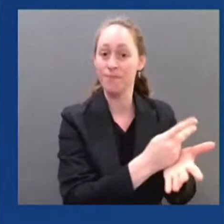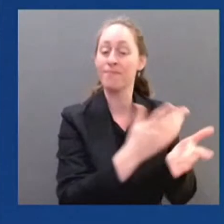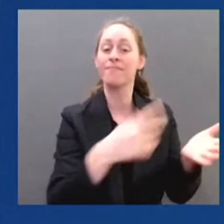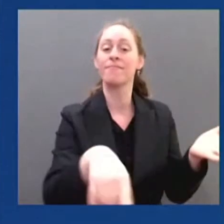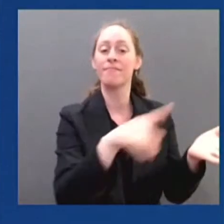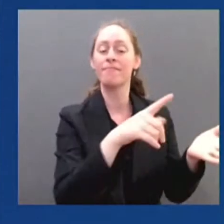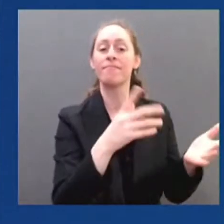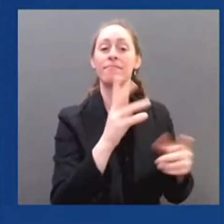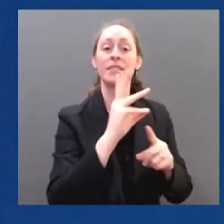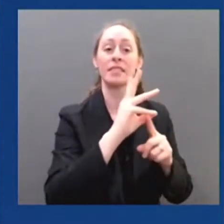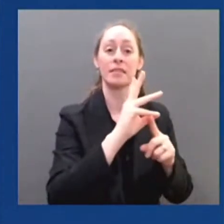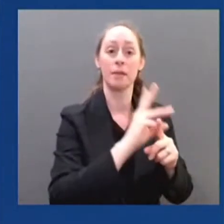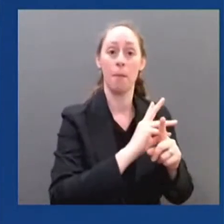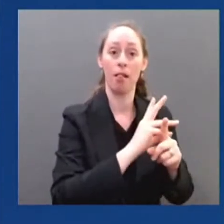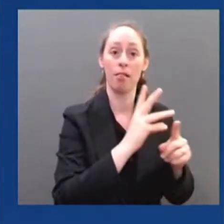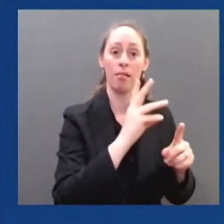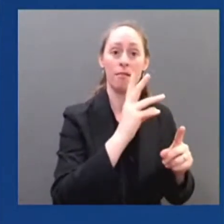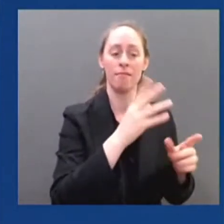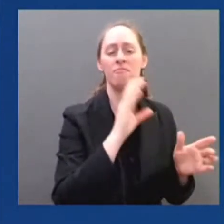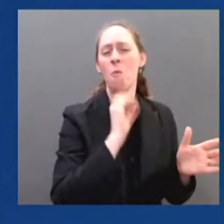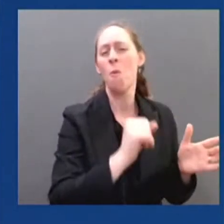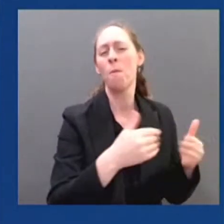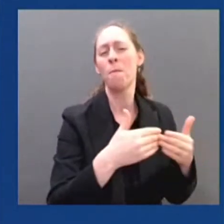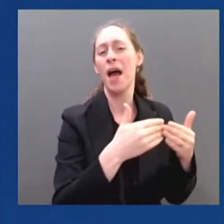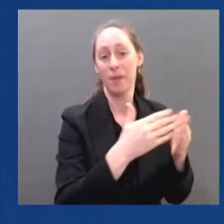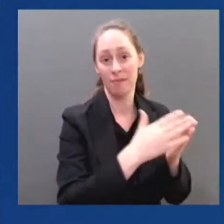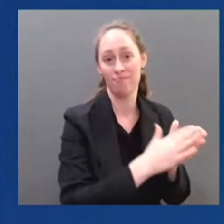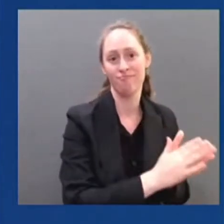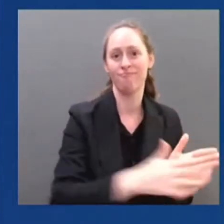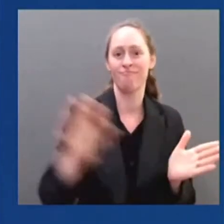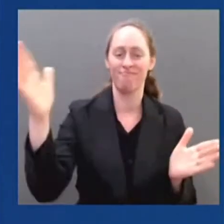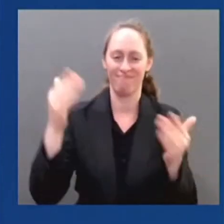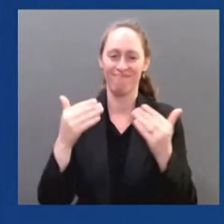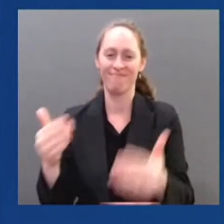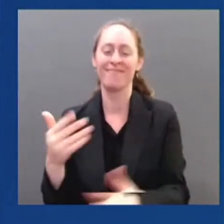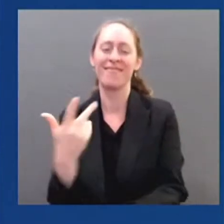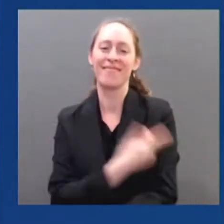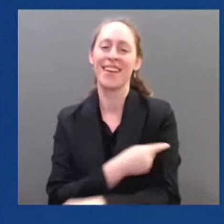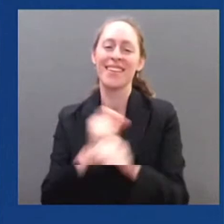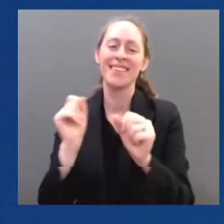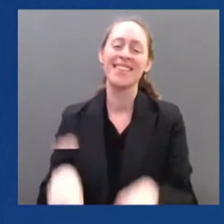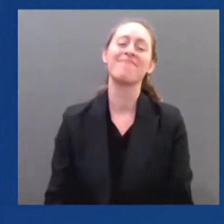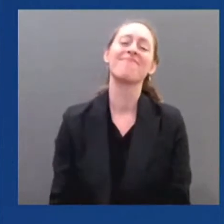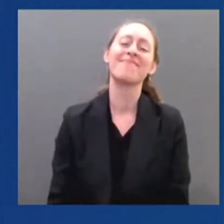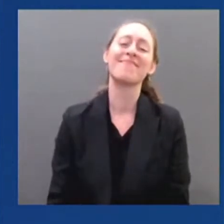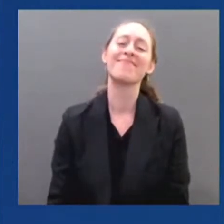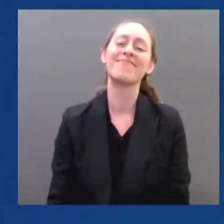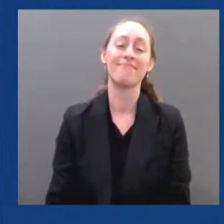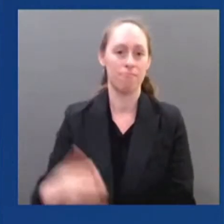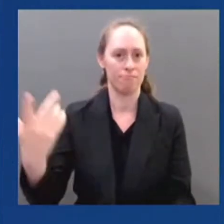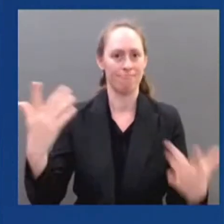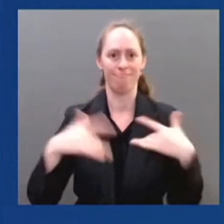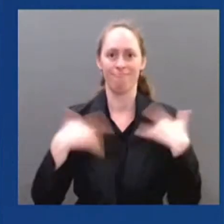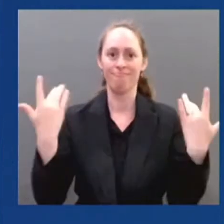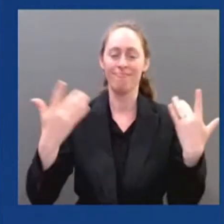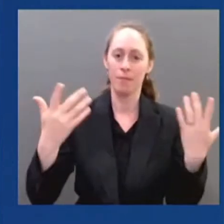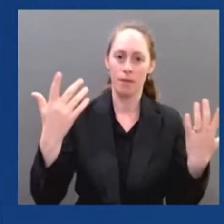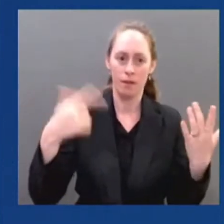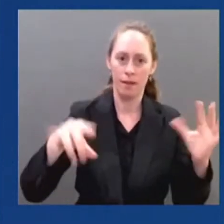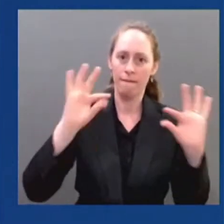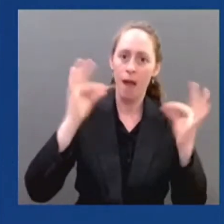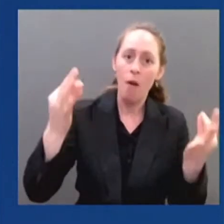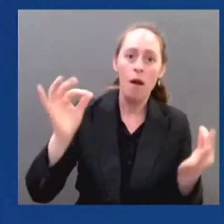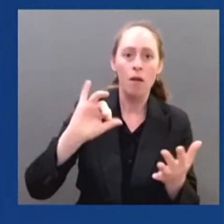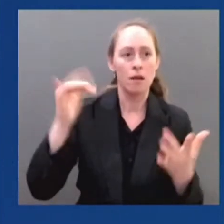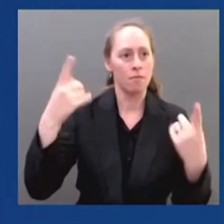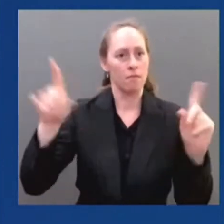of kids under 5. But it's a historic moment for our nation because essentially every American, from our oldest to